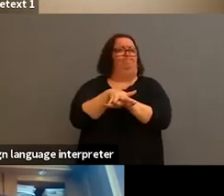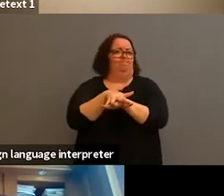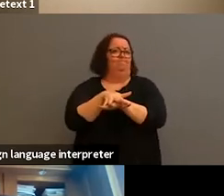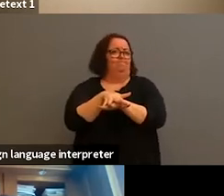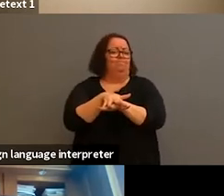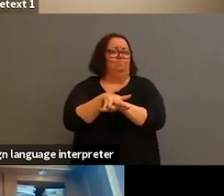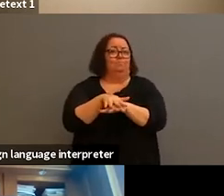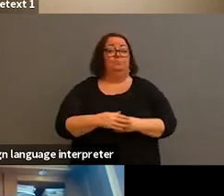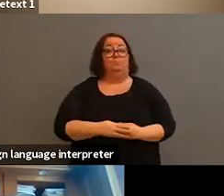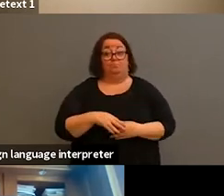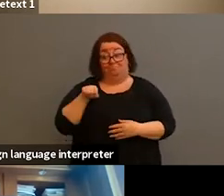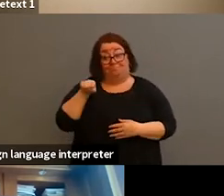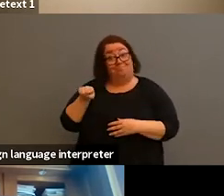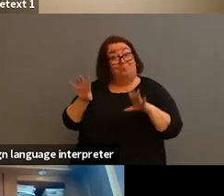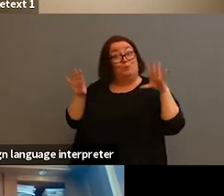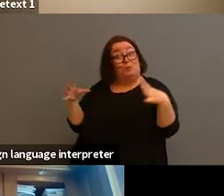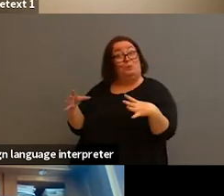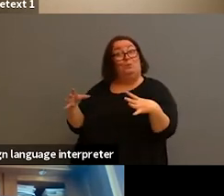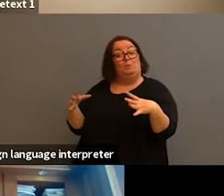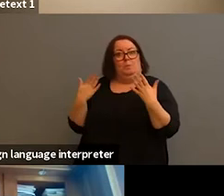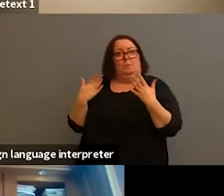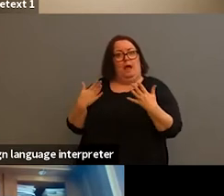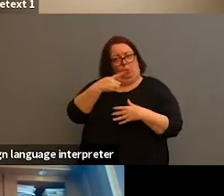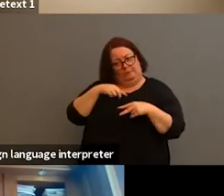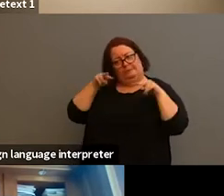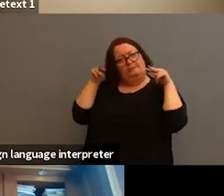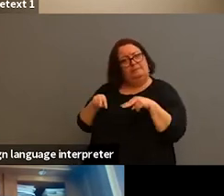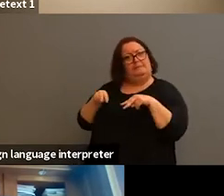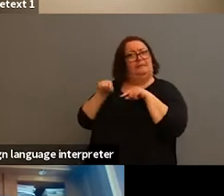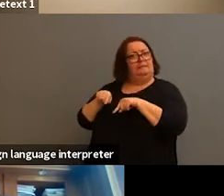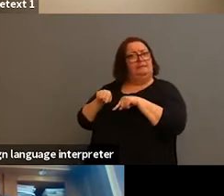clearly focused in the agenda,